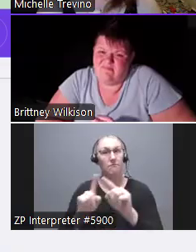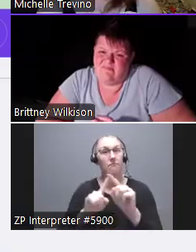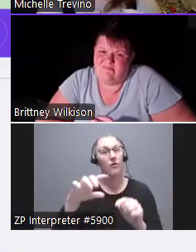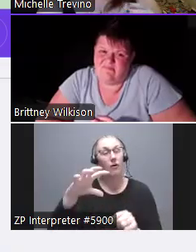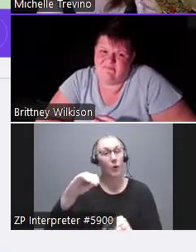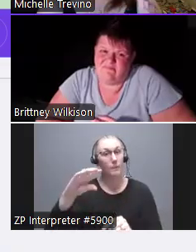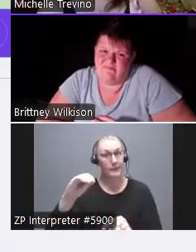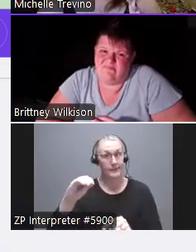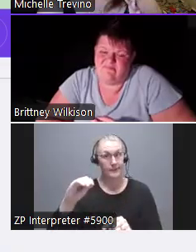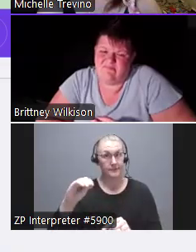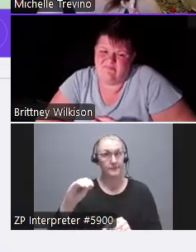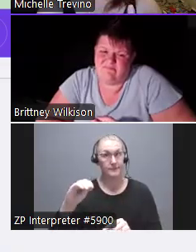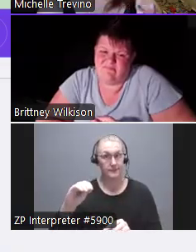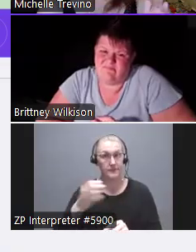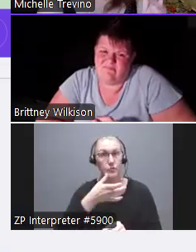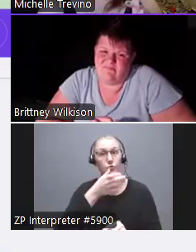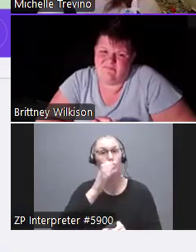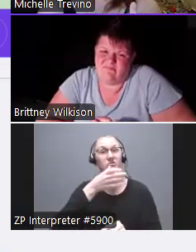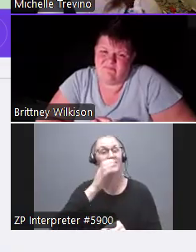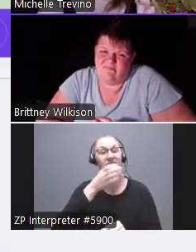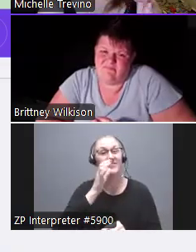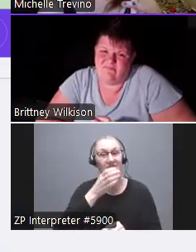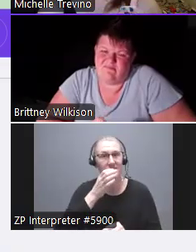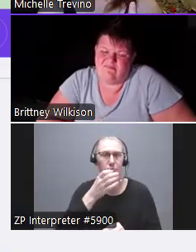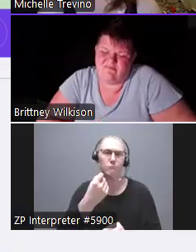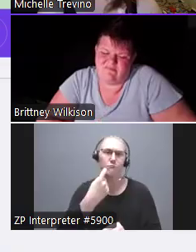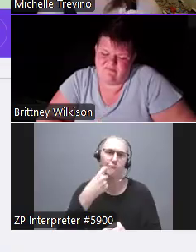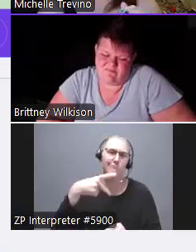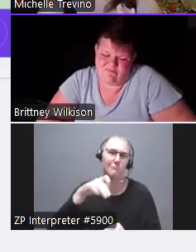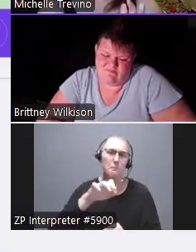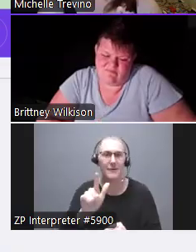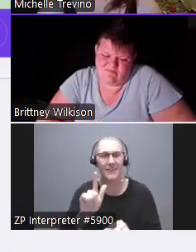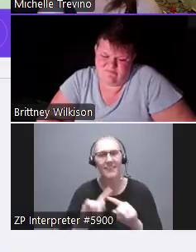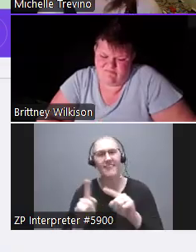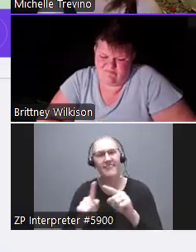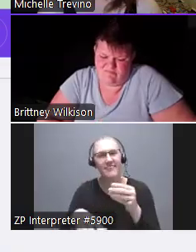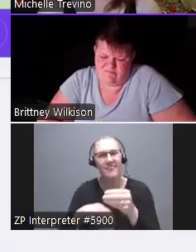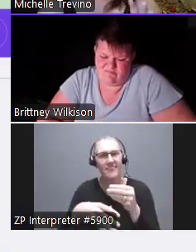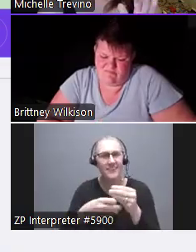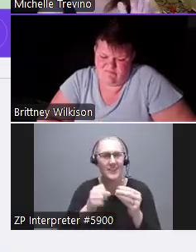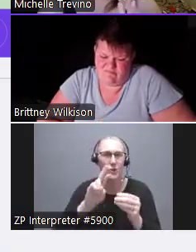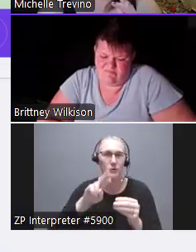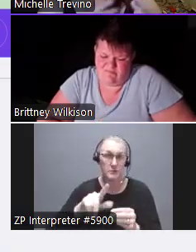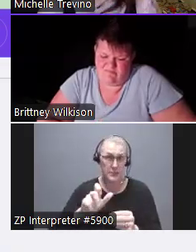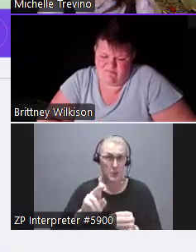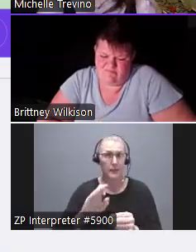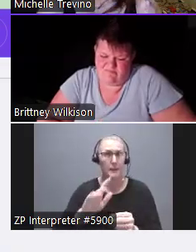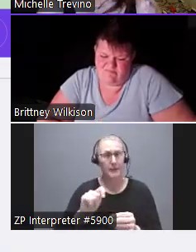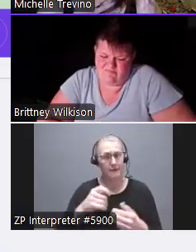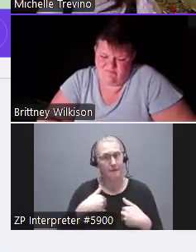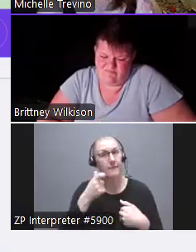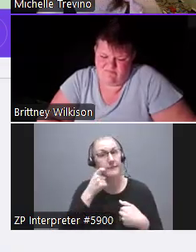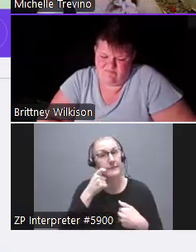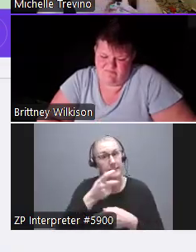have drinks and pills and supplements and skincare. We do have a skincare, and I use